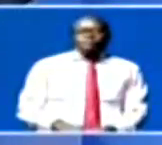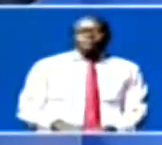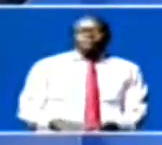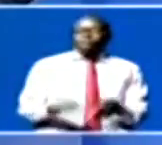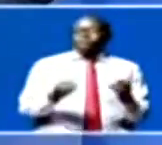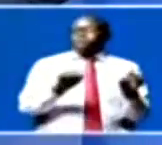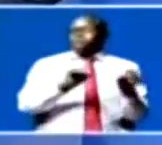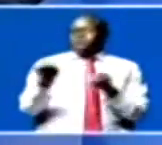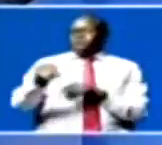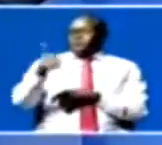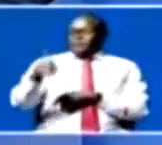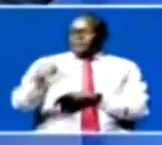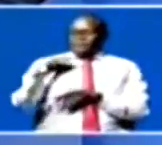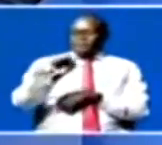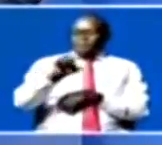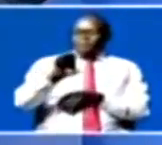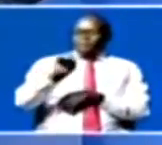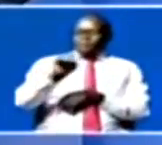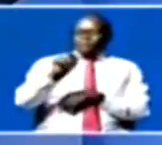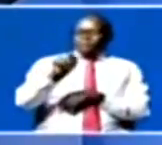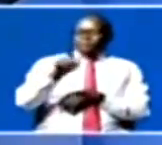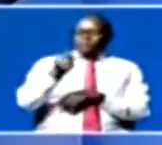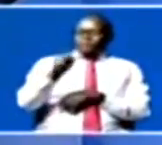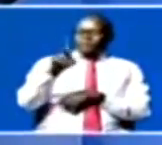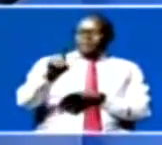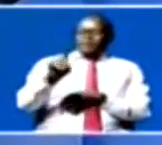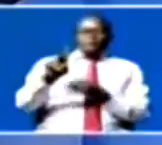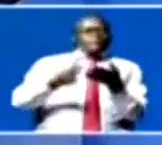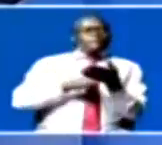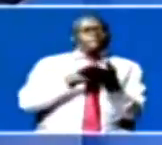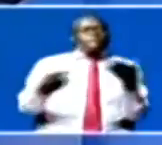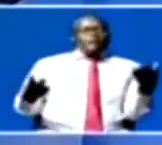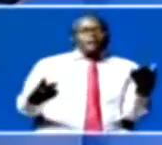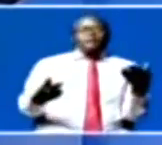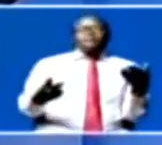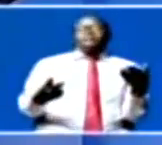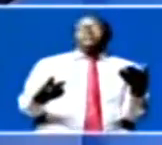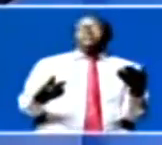Let's move overseas now. Scotland were unable to bounce back from their defeat to Israel as they were beaten 3-0.